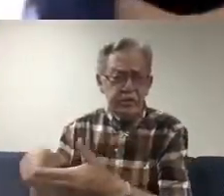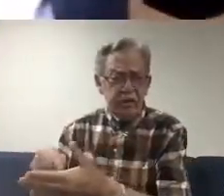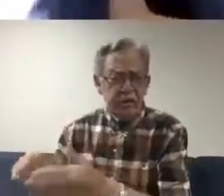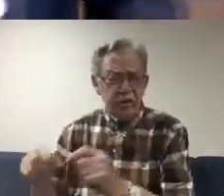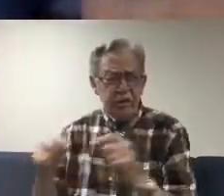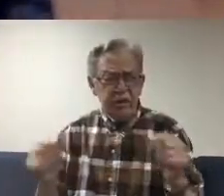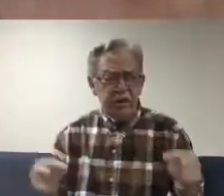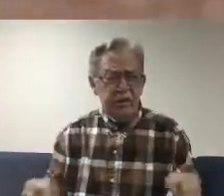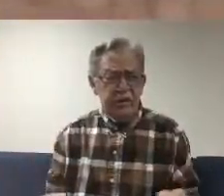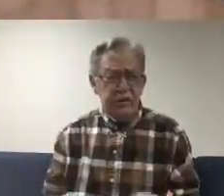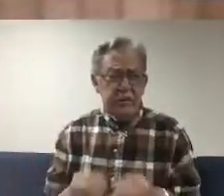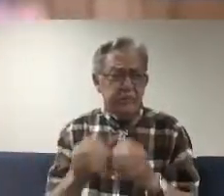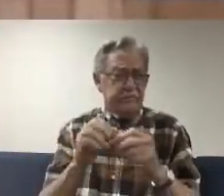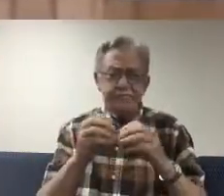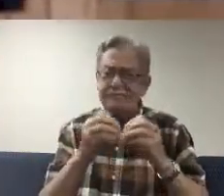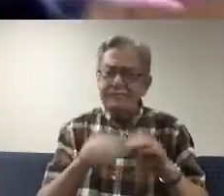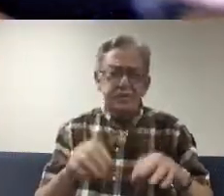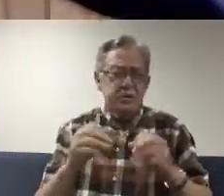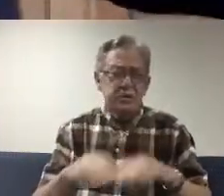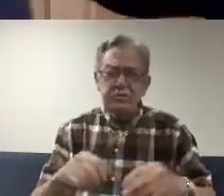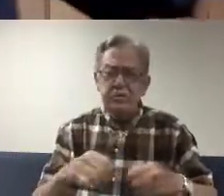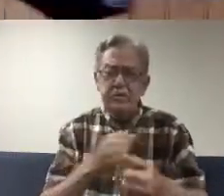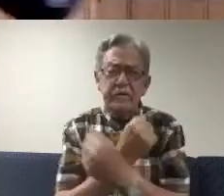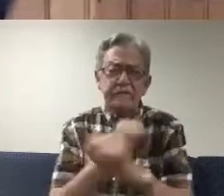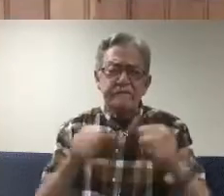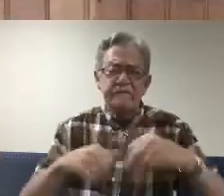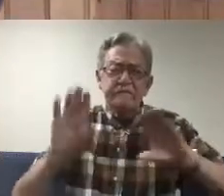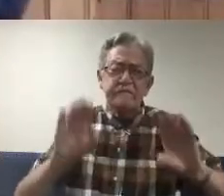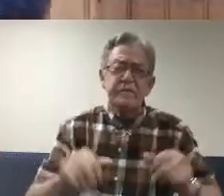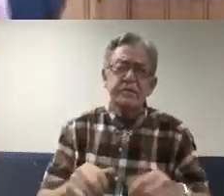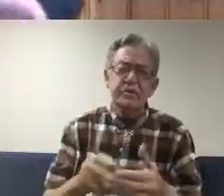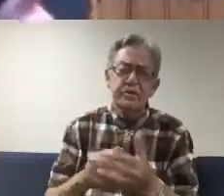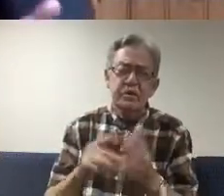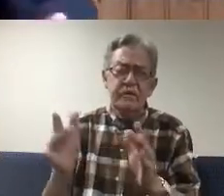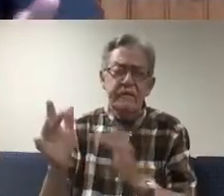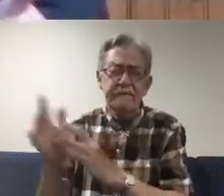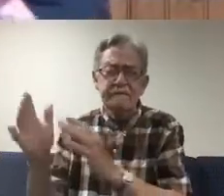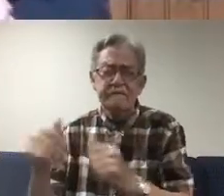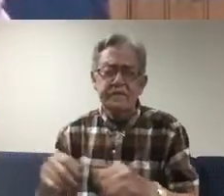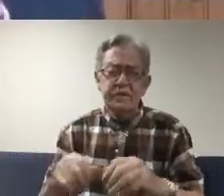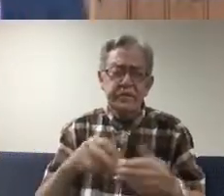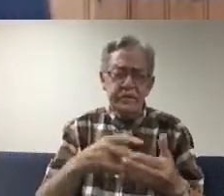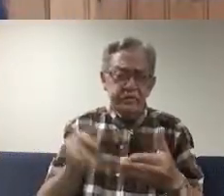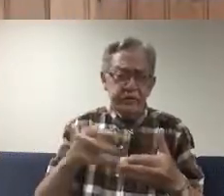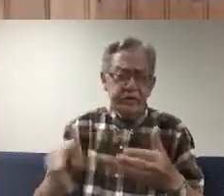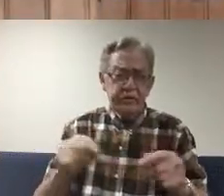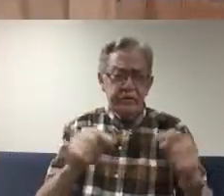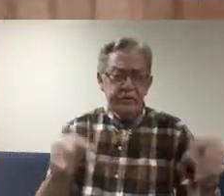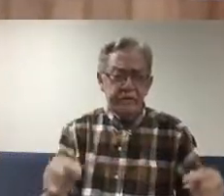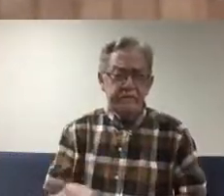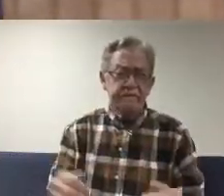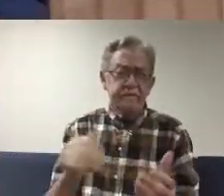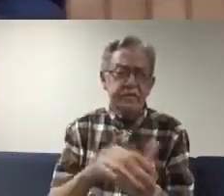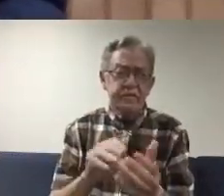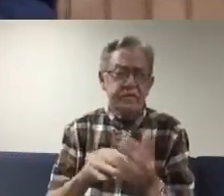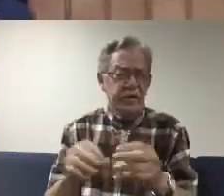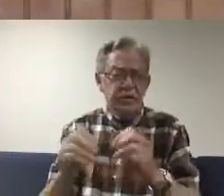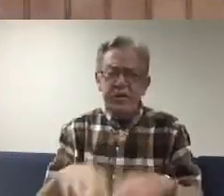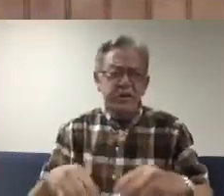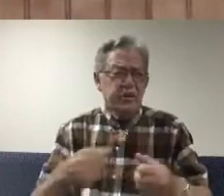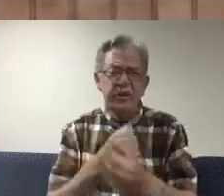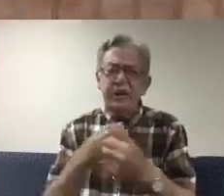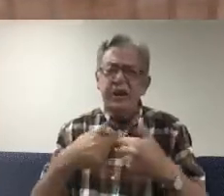uplift those as noble, okay? Like George Gecko's movie did, right, in Wall Street in